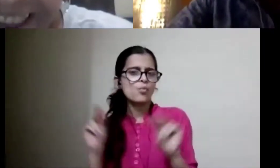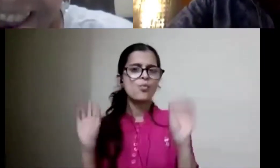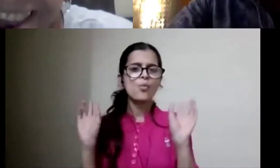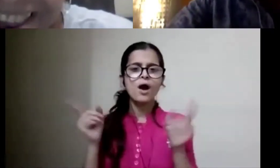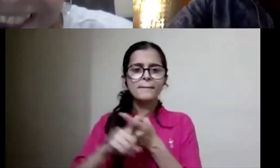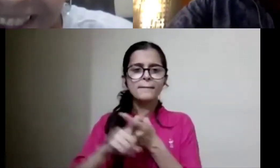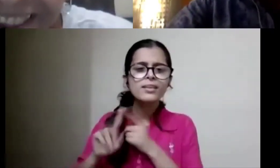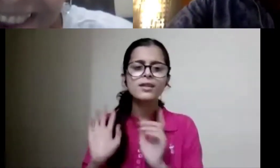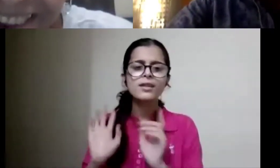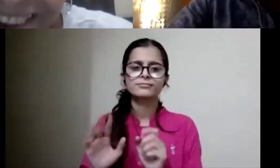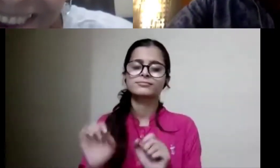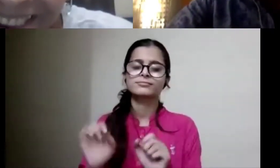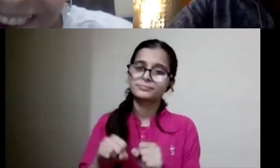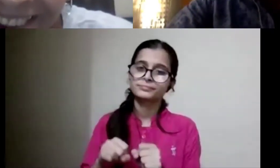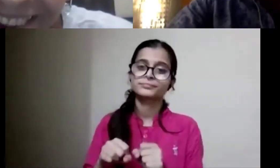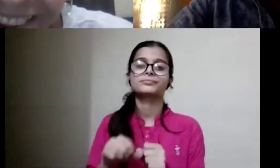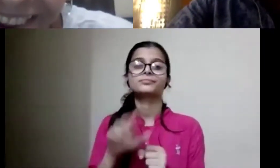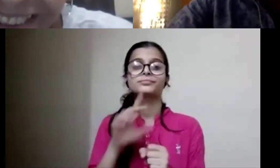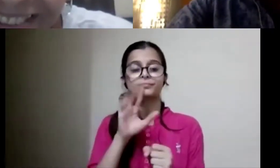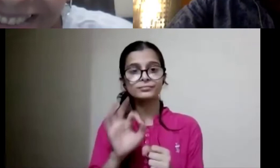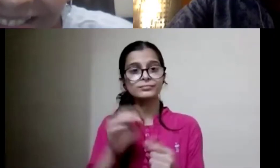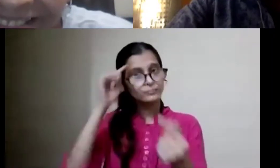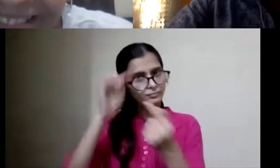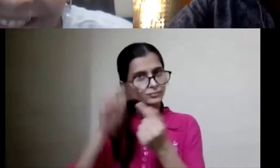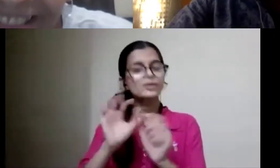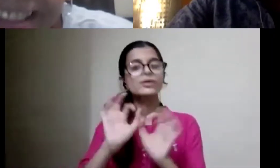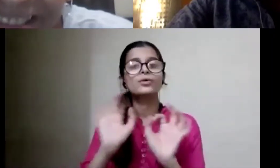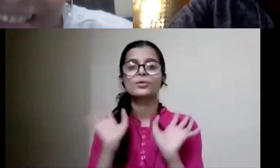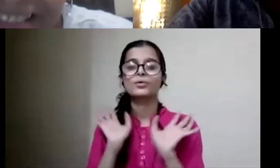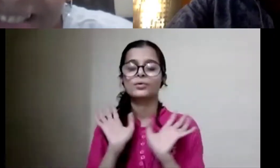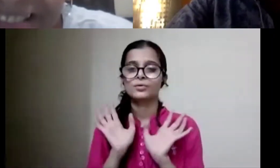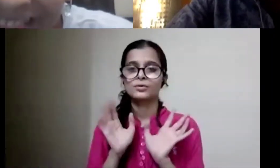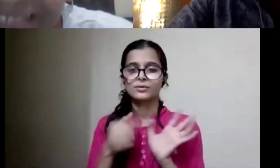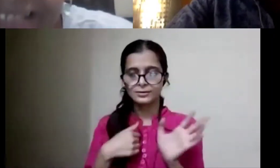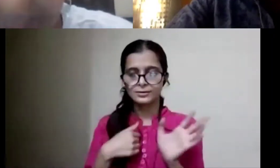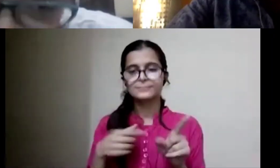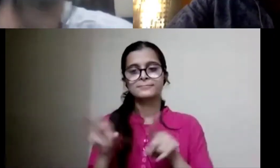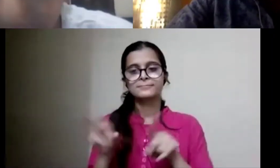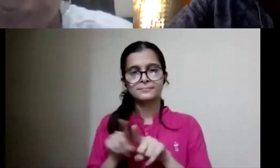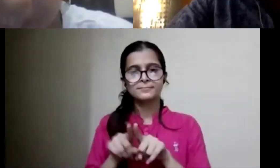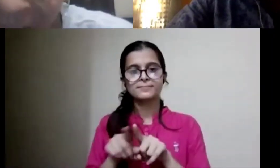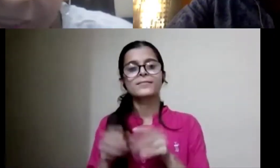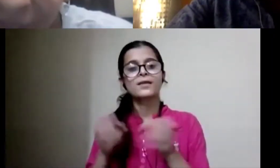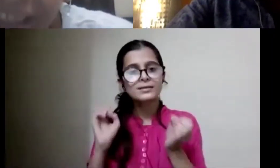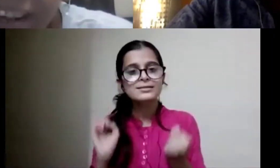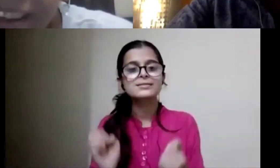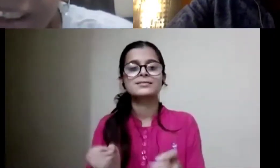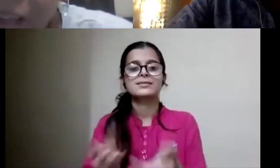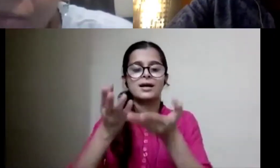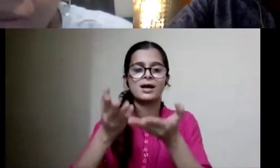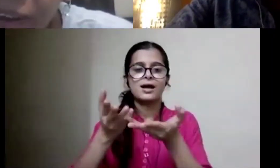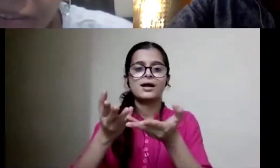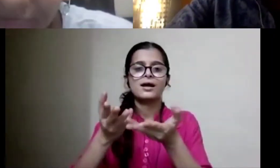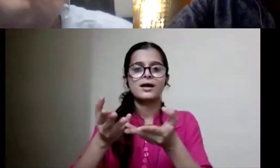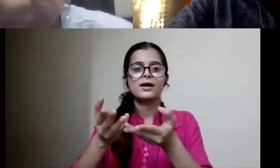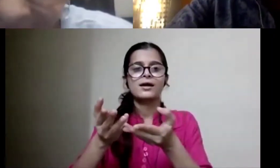They don't. So I think we have to begin by demolishing that distinction. Absolutely.